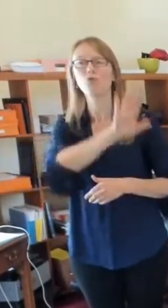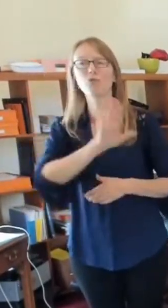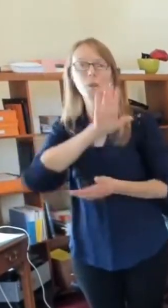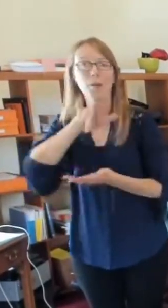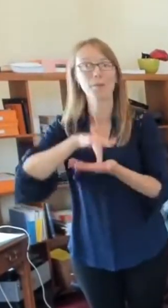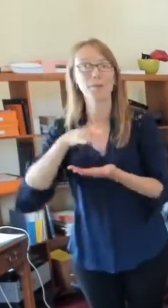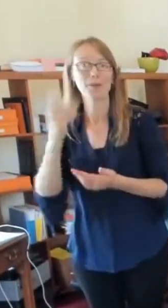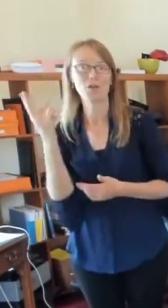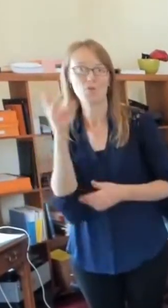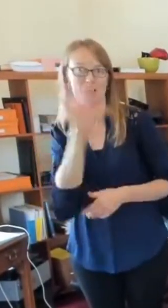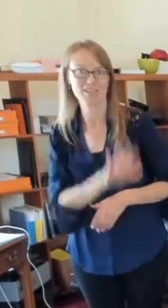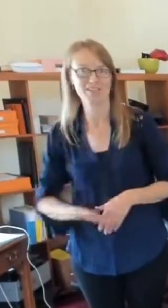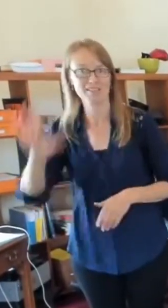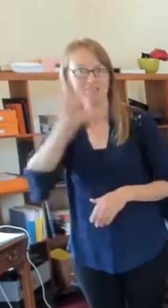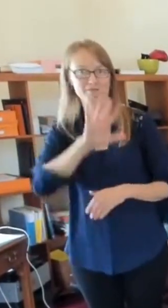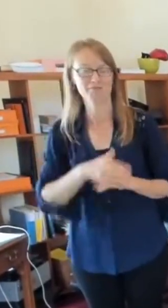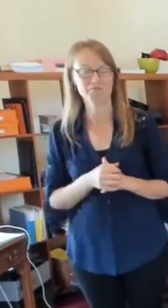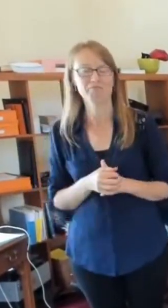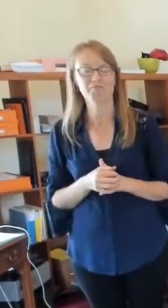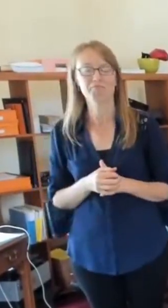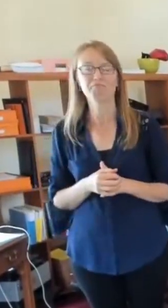And lastly,